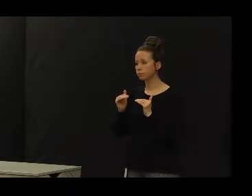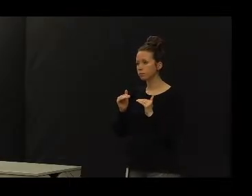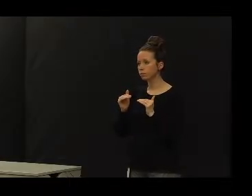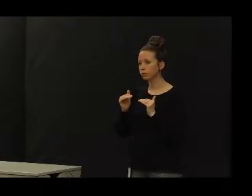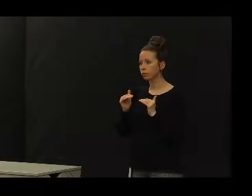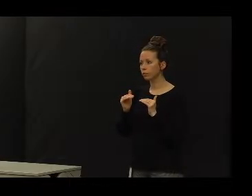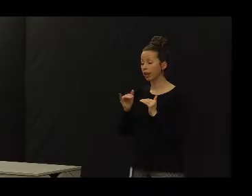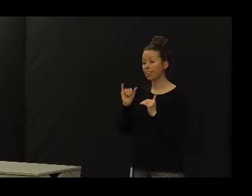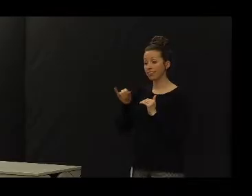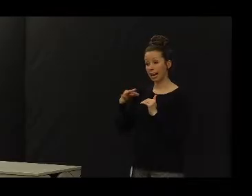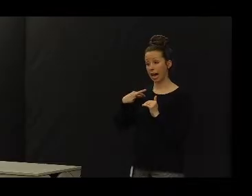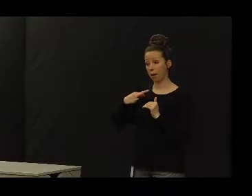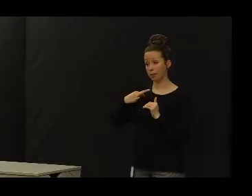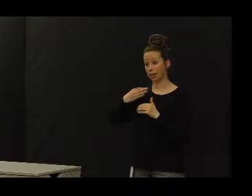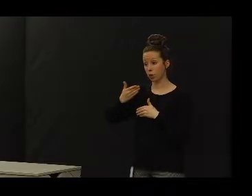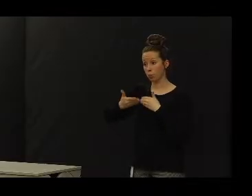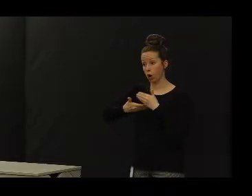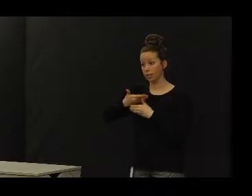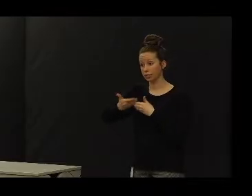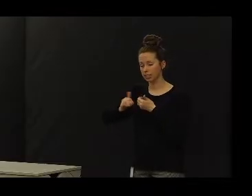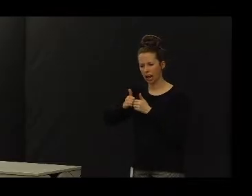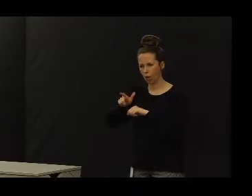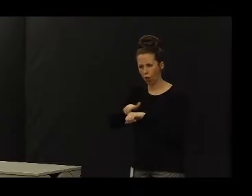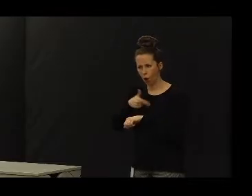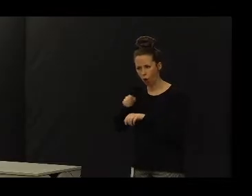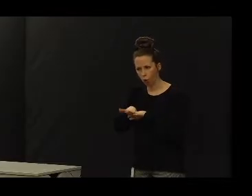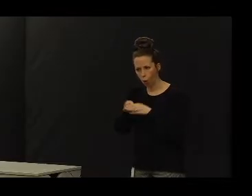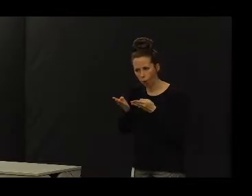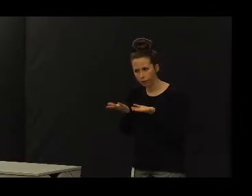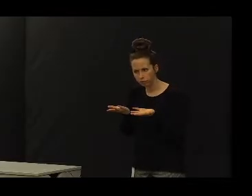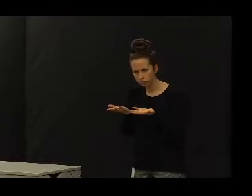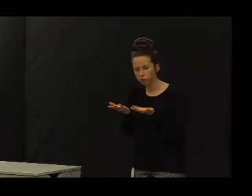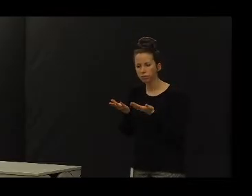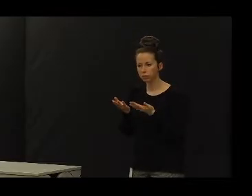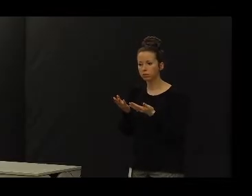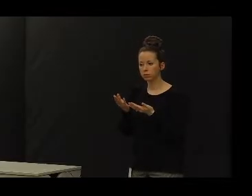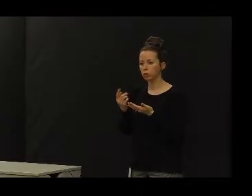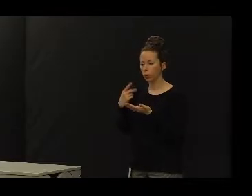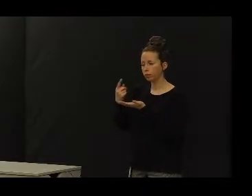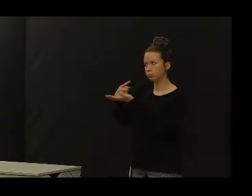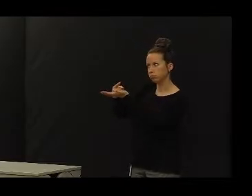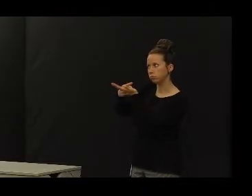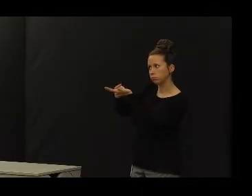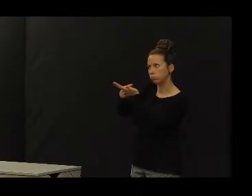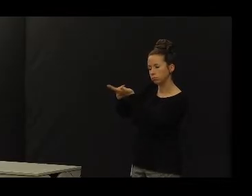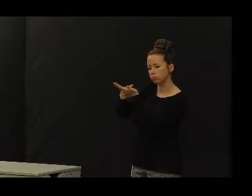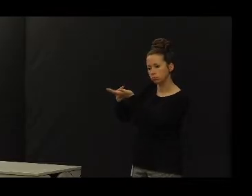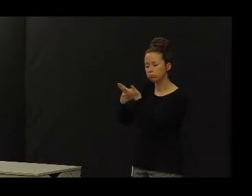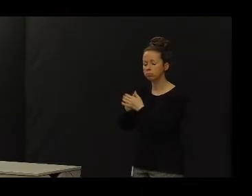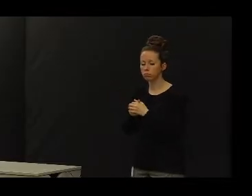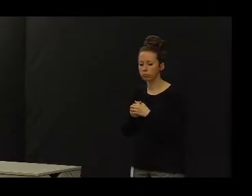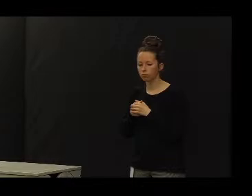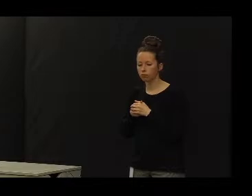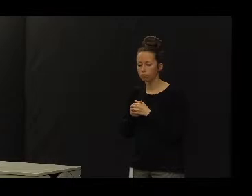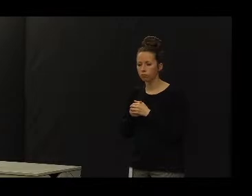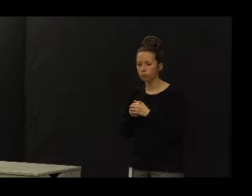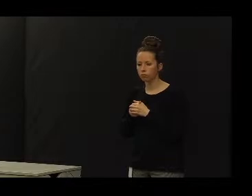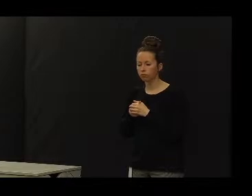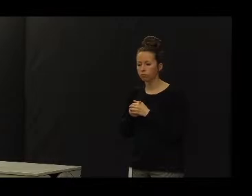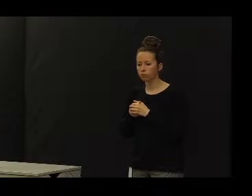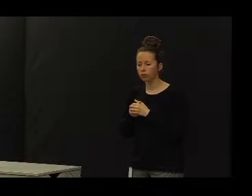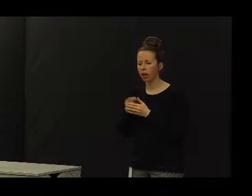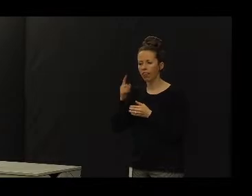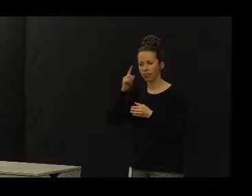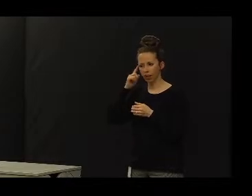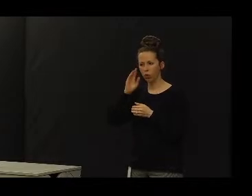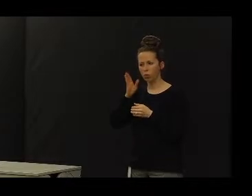The application, the process, and how long that would be open. And that was a discussion that I wanted to have. You know, I think it